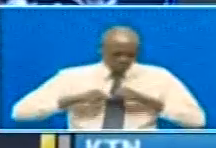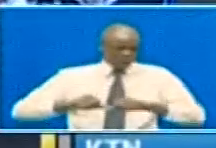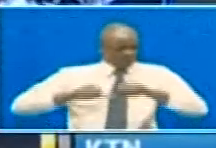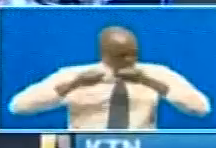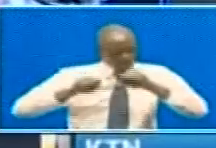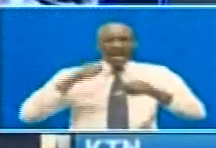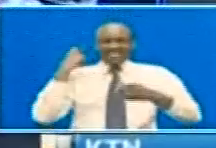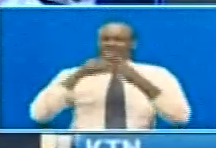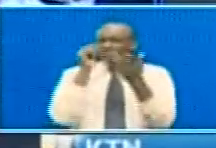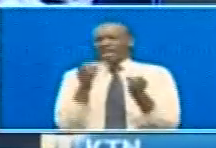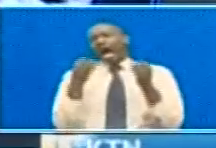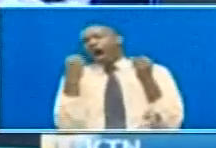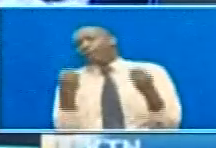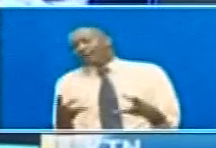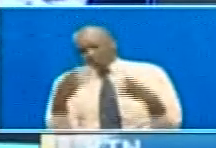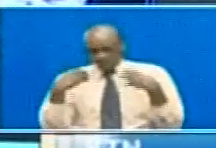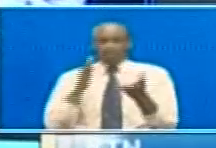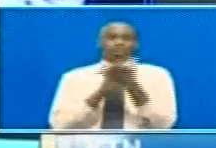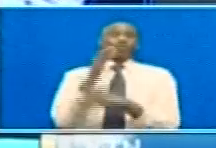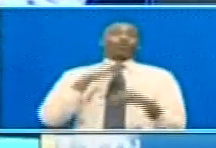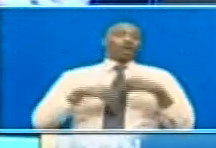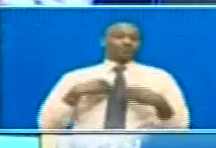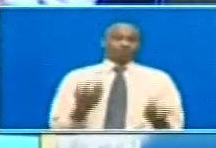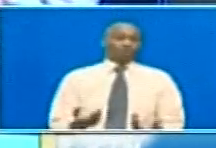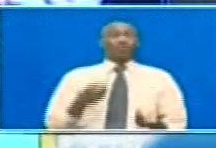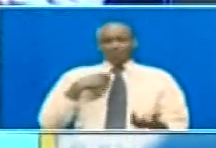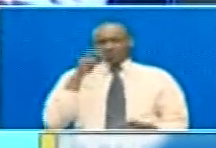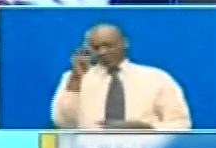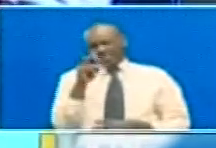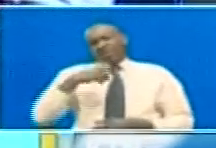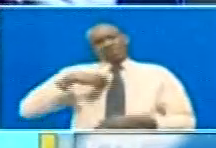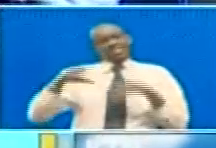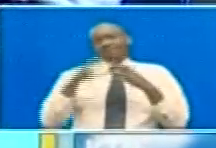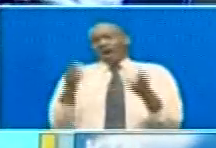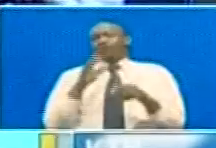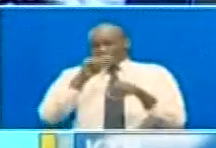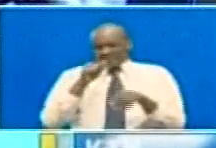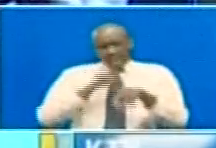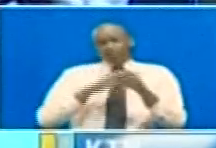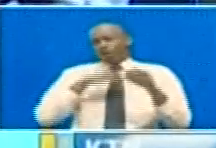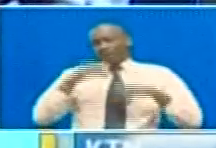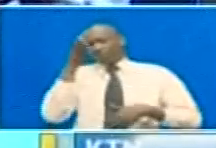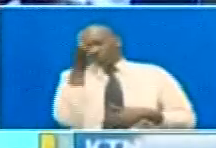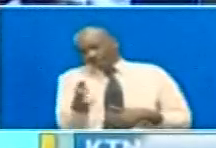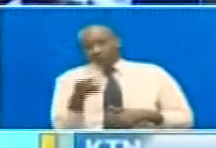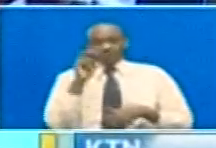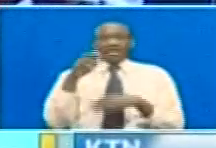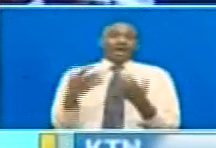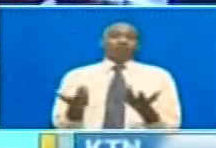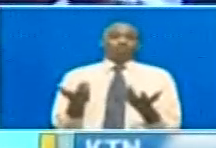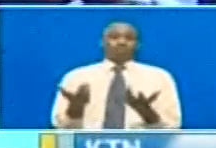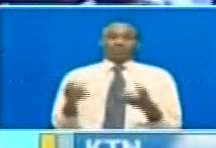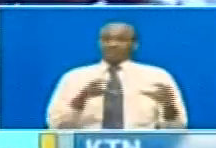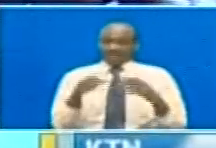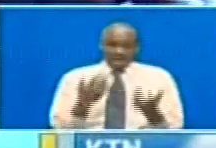look at all the money that has been lost through corruption, basically looking at the cost of corruption and where we stand as a country in terms of corruption. Indeed, we have been looking at